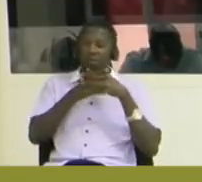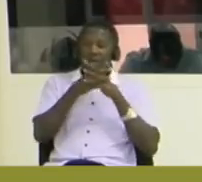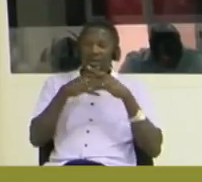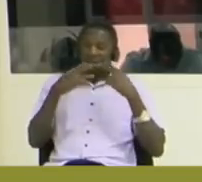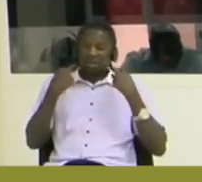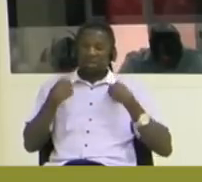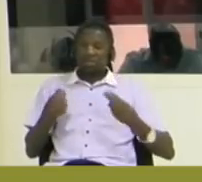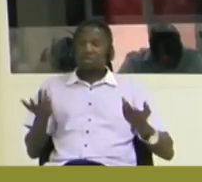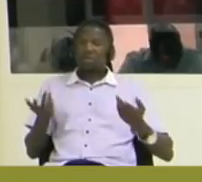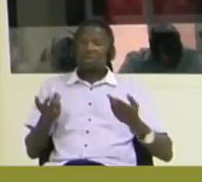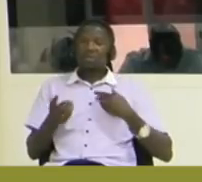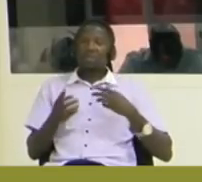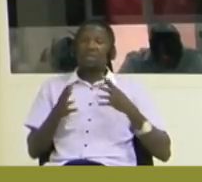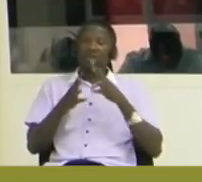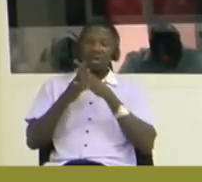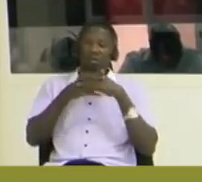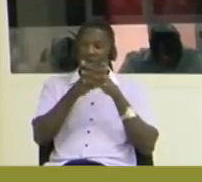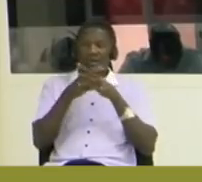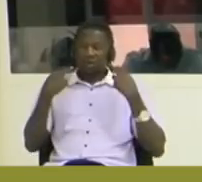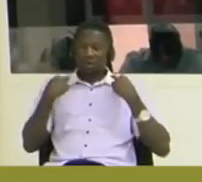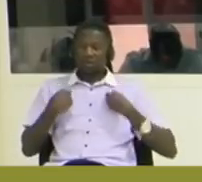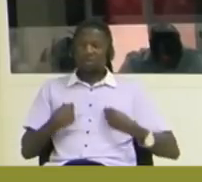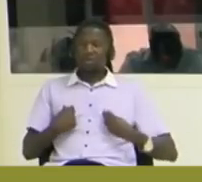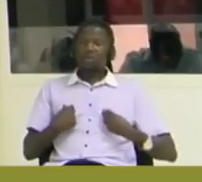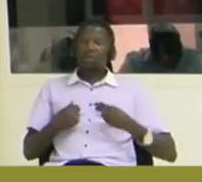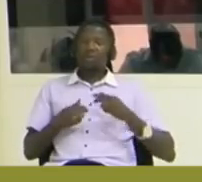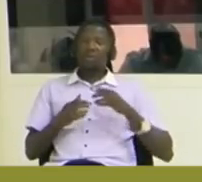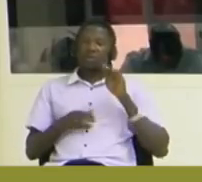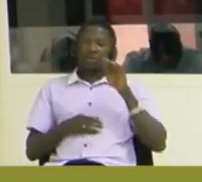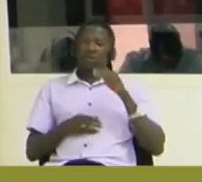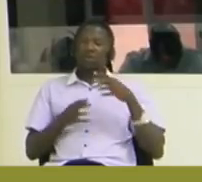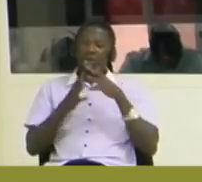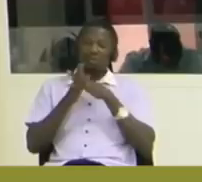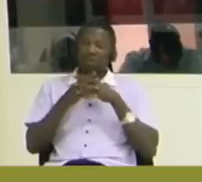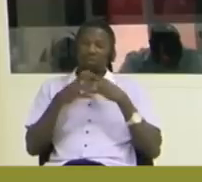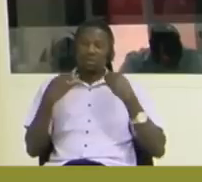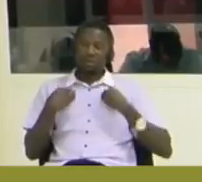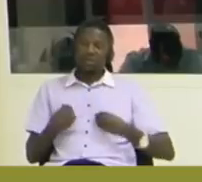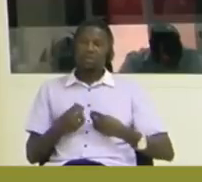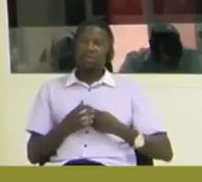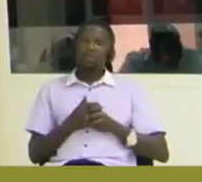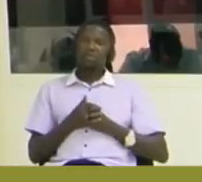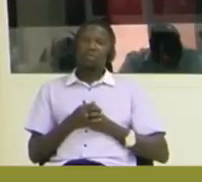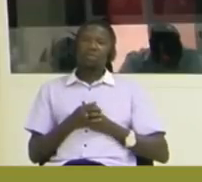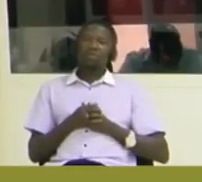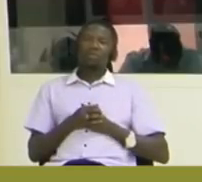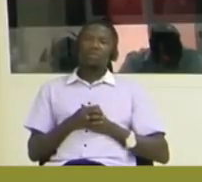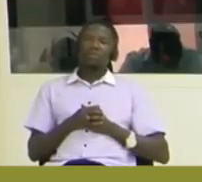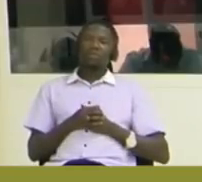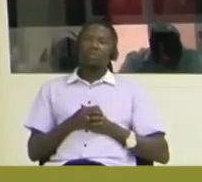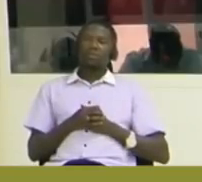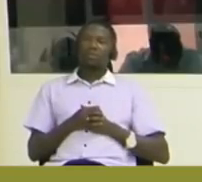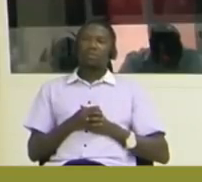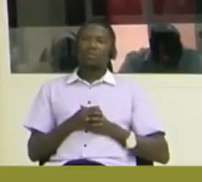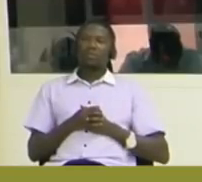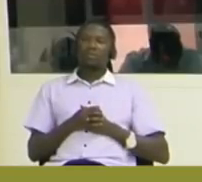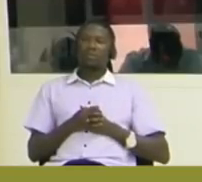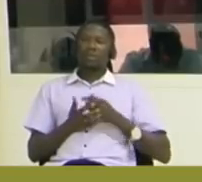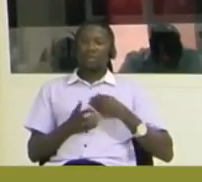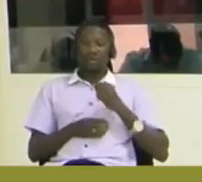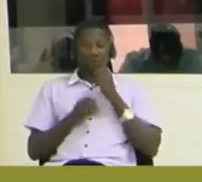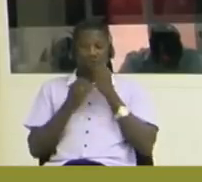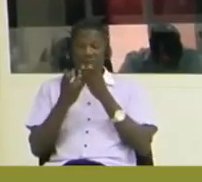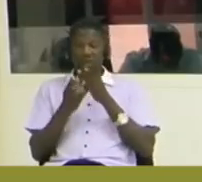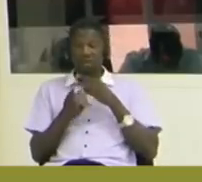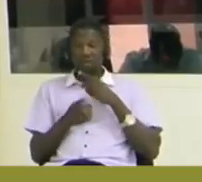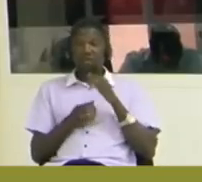an American uniform. We call it American camouflage. That is why we said American camo. And you said